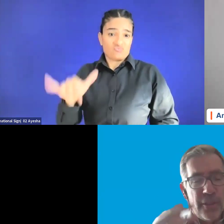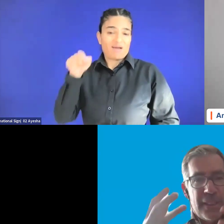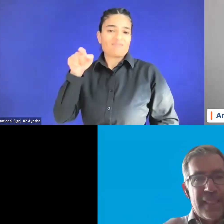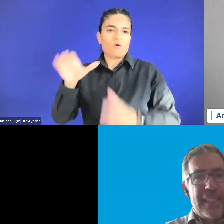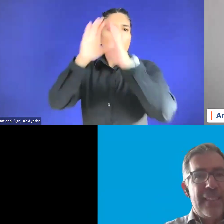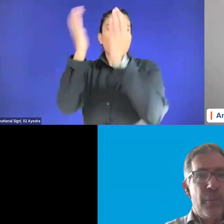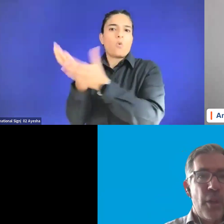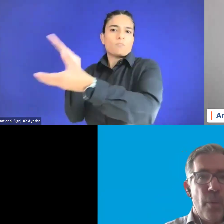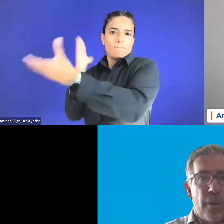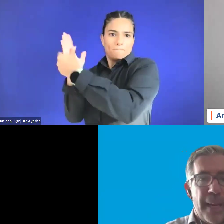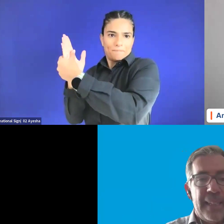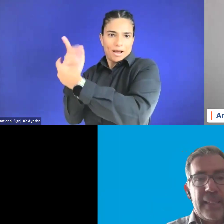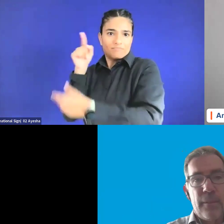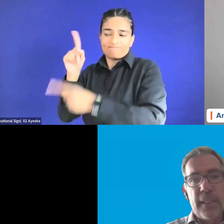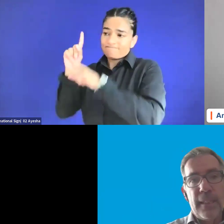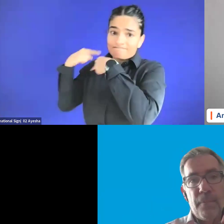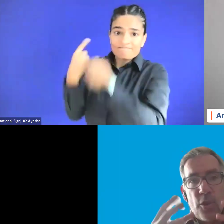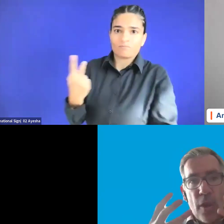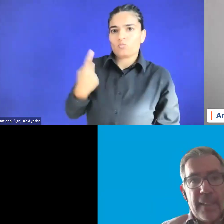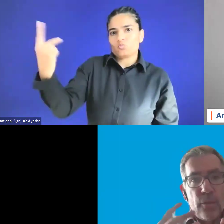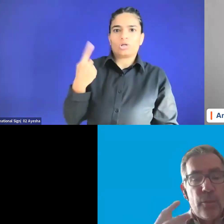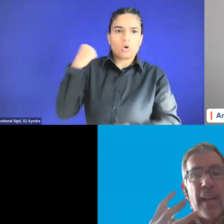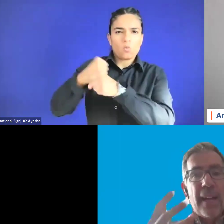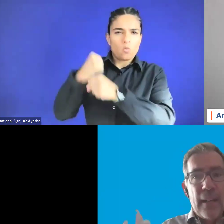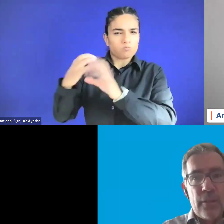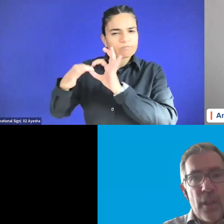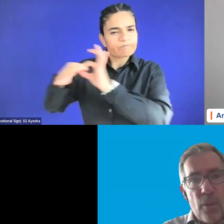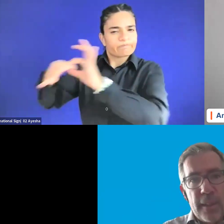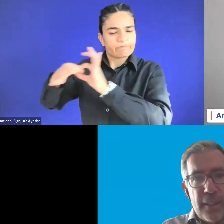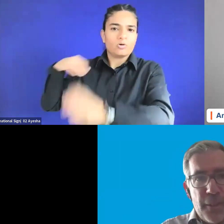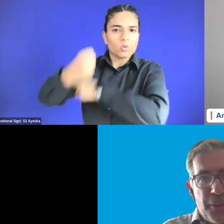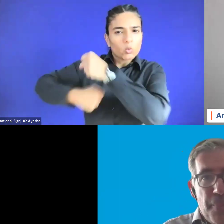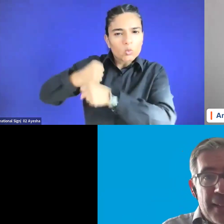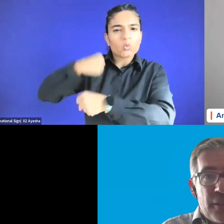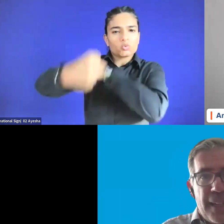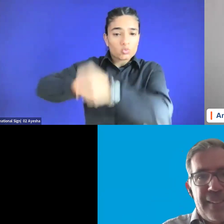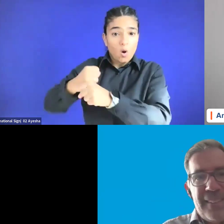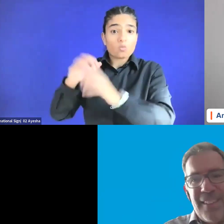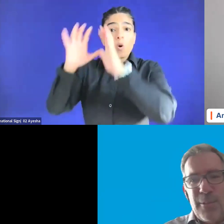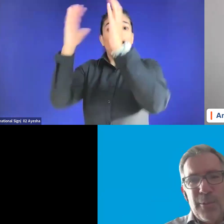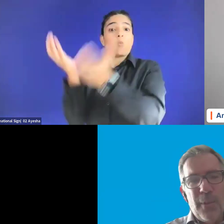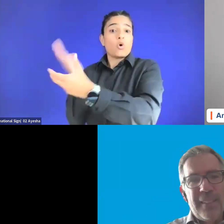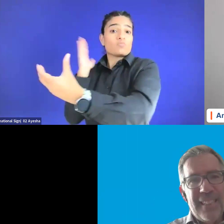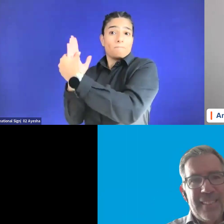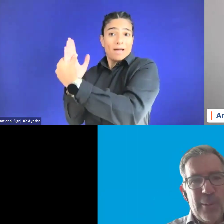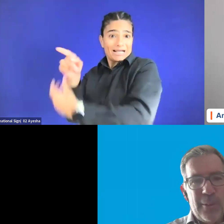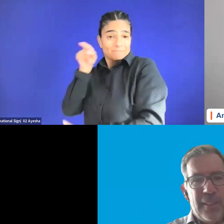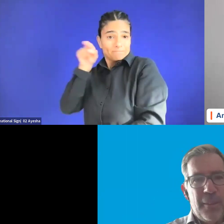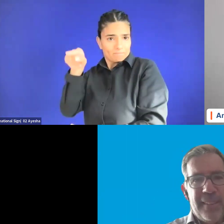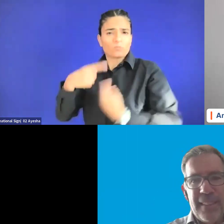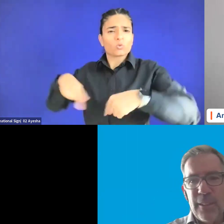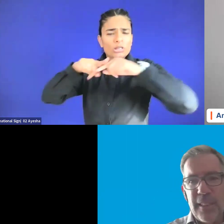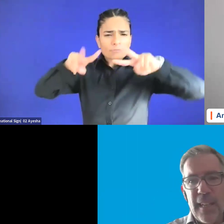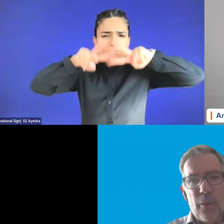few years with the World Bank, we are trying to find out what are the best ways to assess